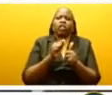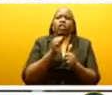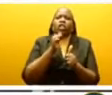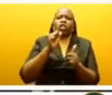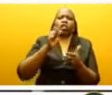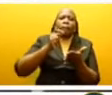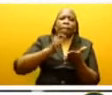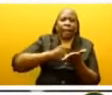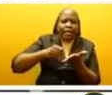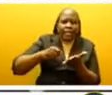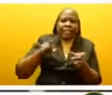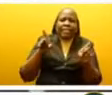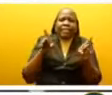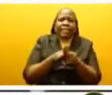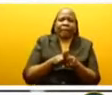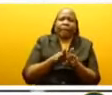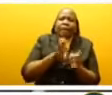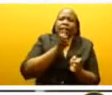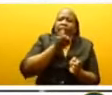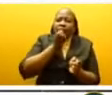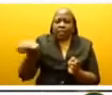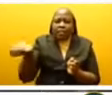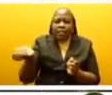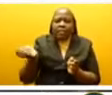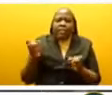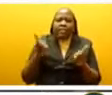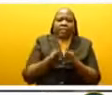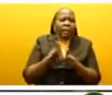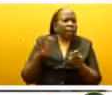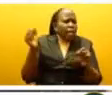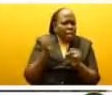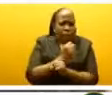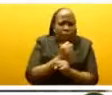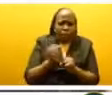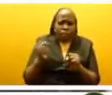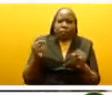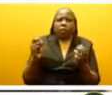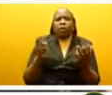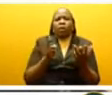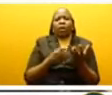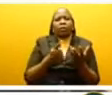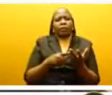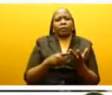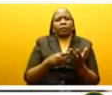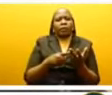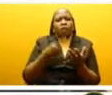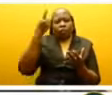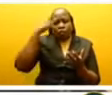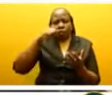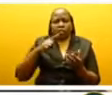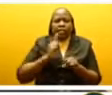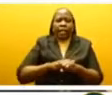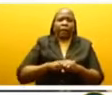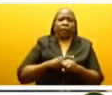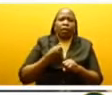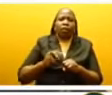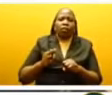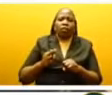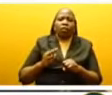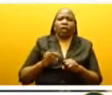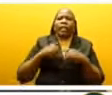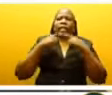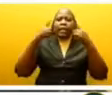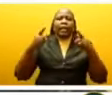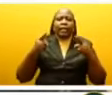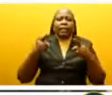as rejected and is void and shall not be counted for purposes of declaring a result at the